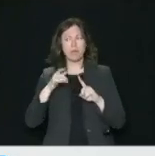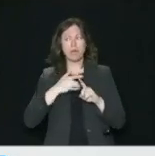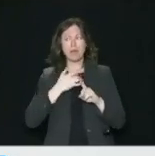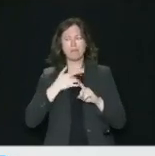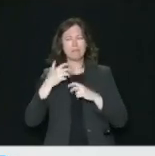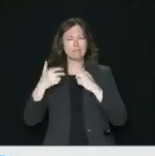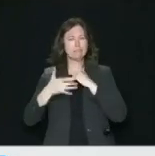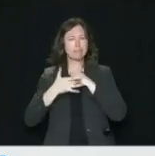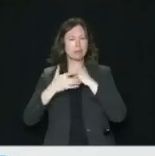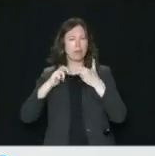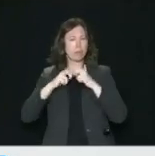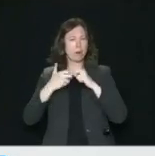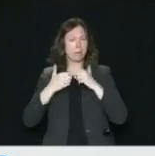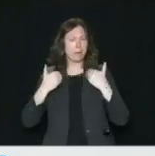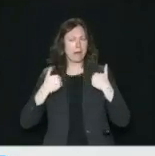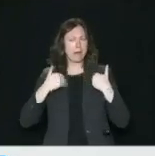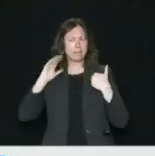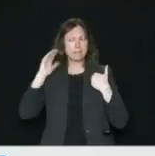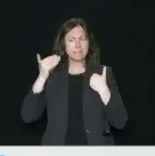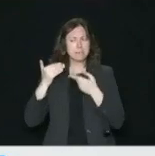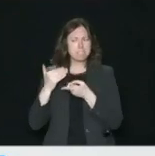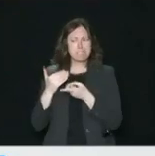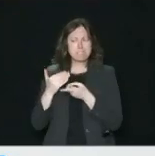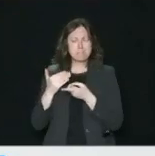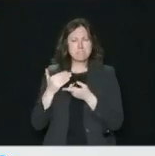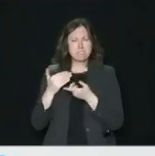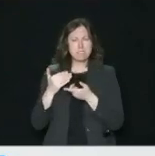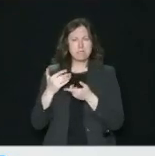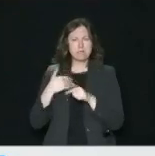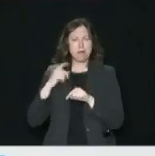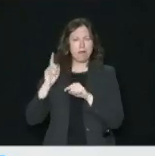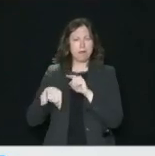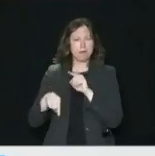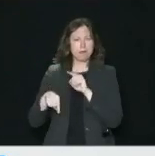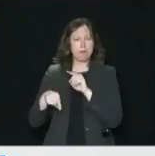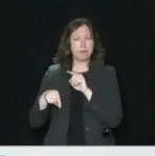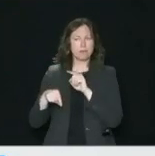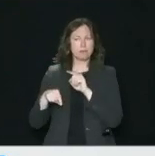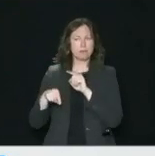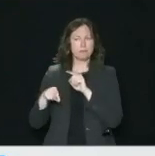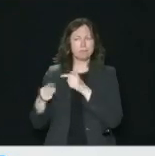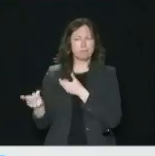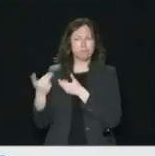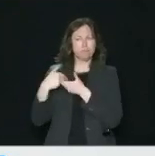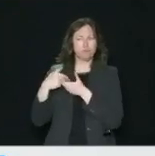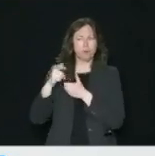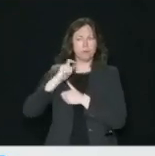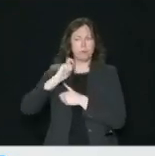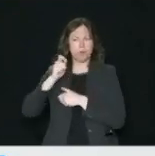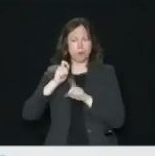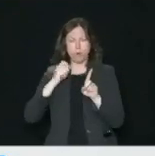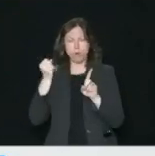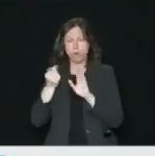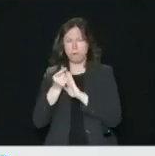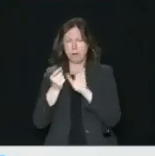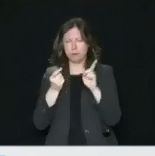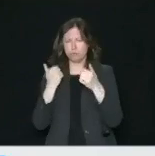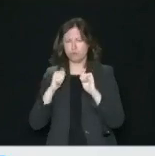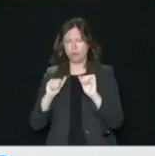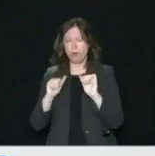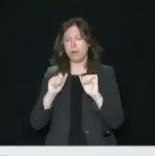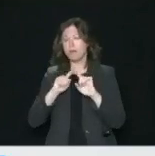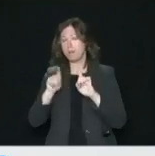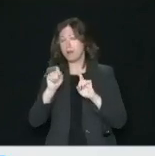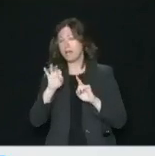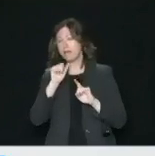practices, along with the strong protection afforded by being up to date with your COVID-19 vaccines, have reduced